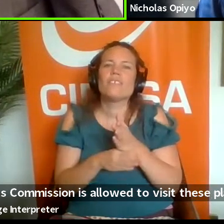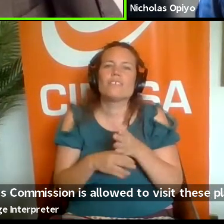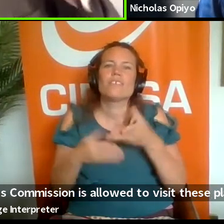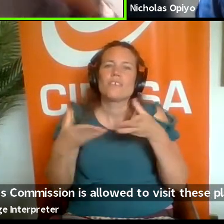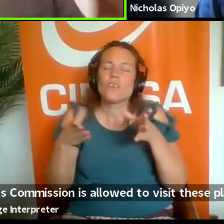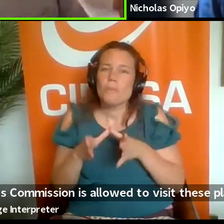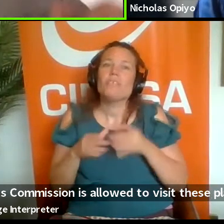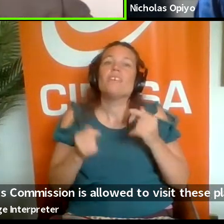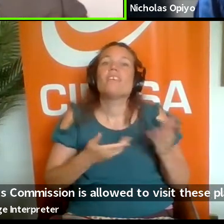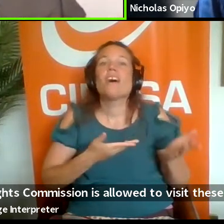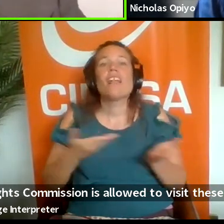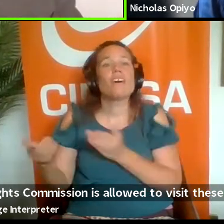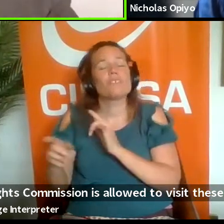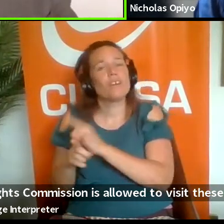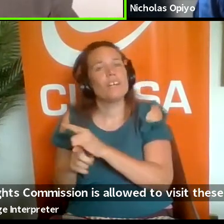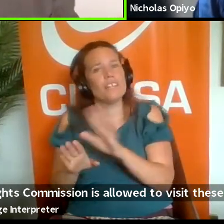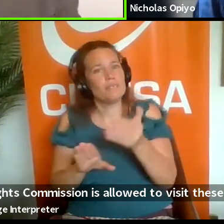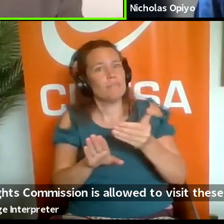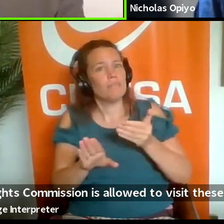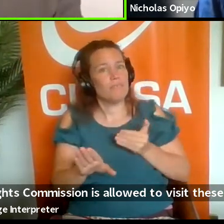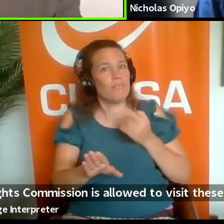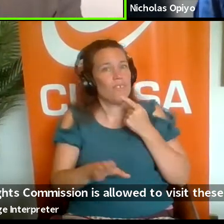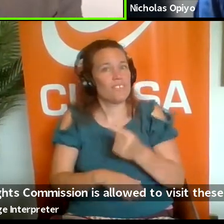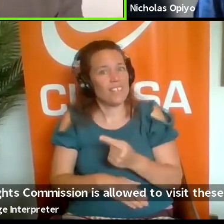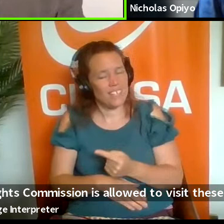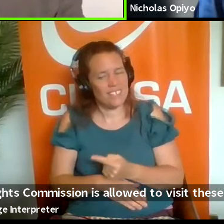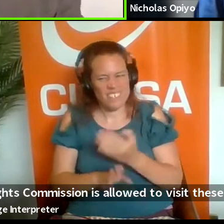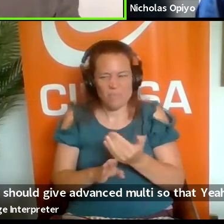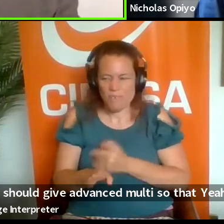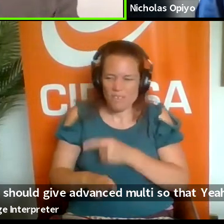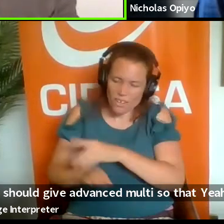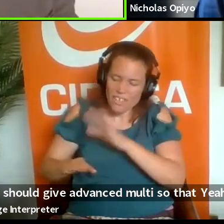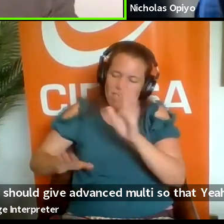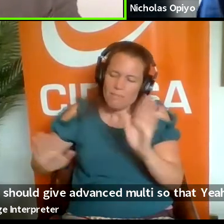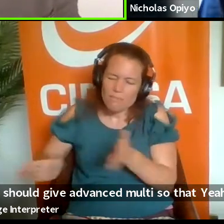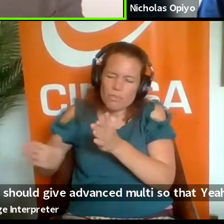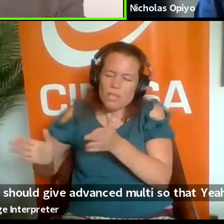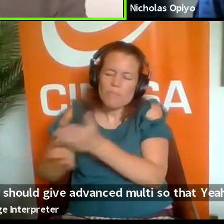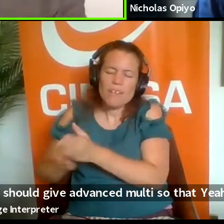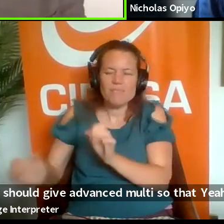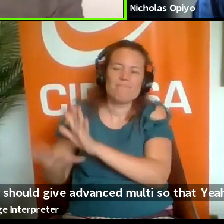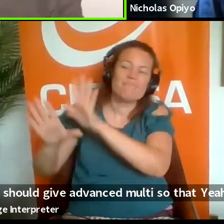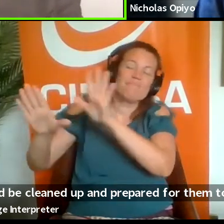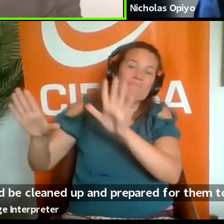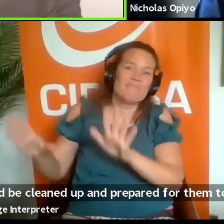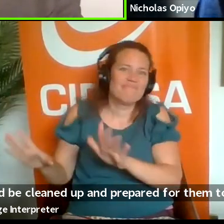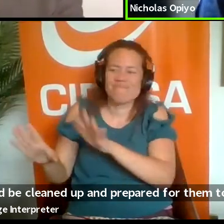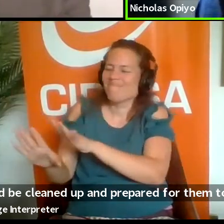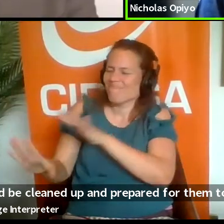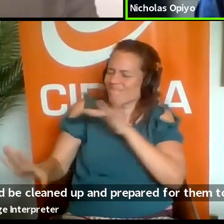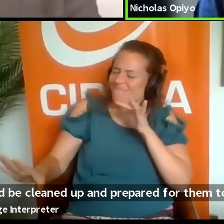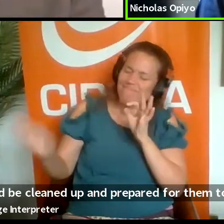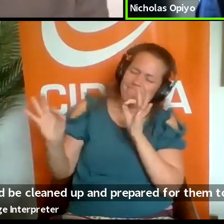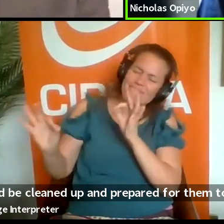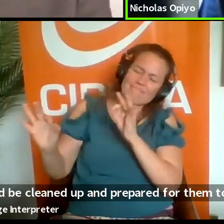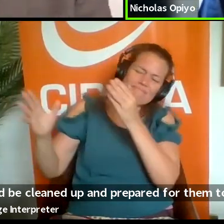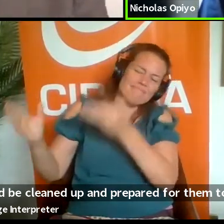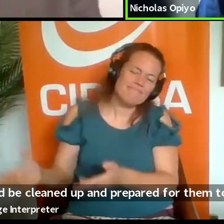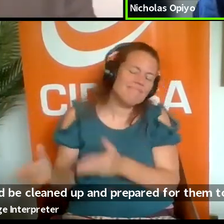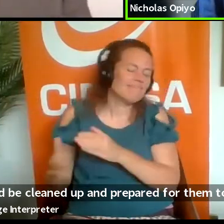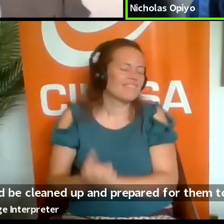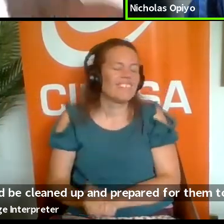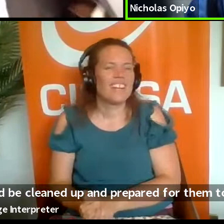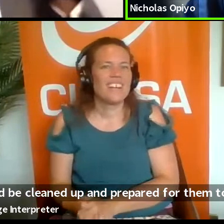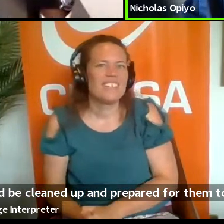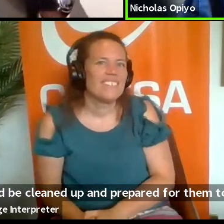advance notice so that, the place can be cleaned up and prepared for them to come and, find it neat. All